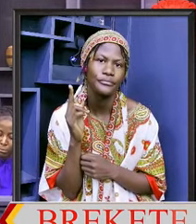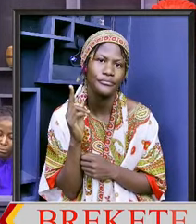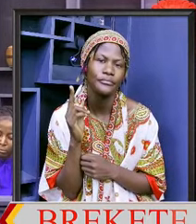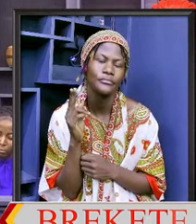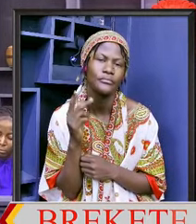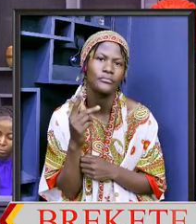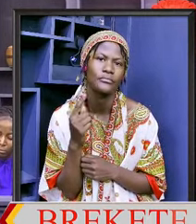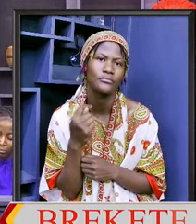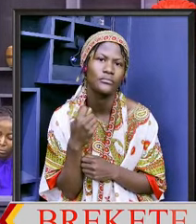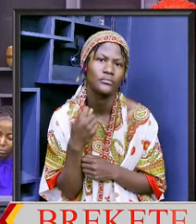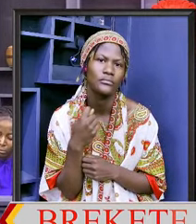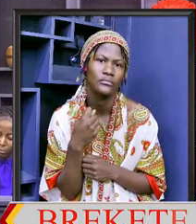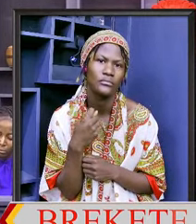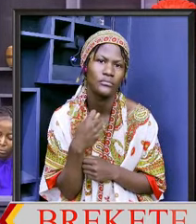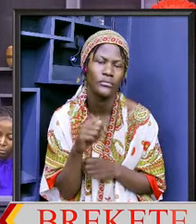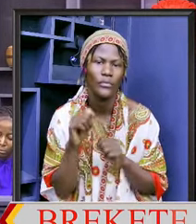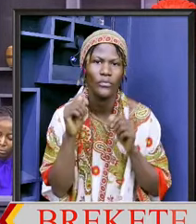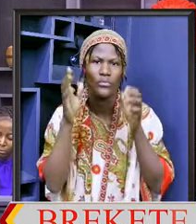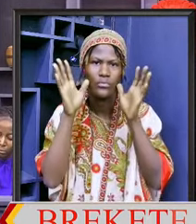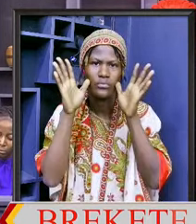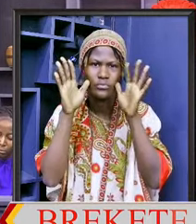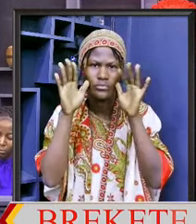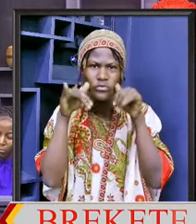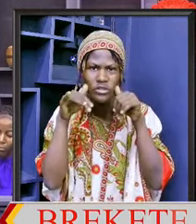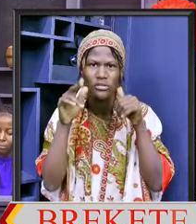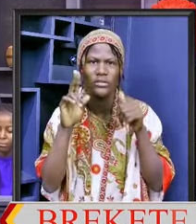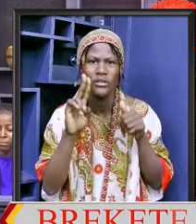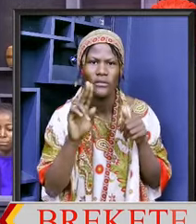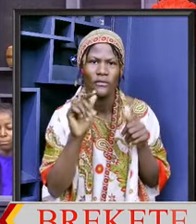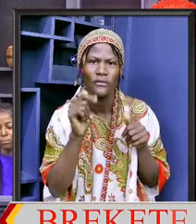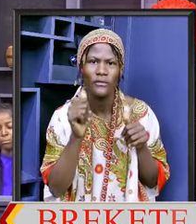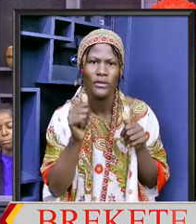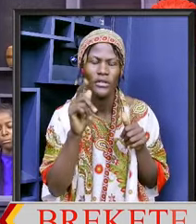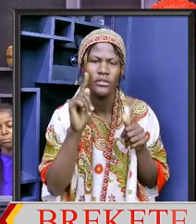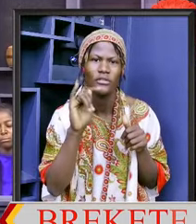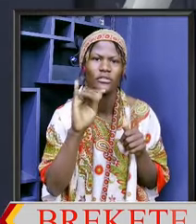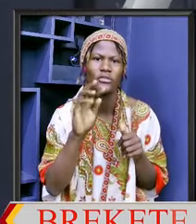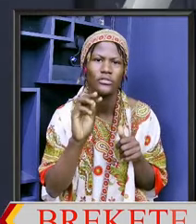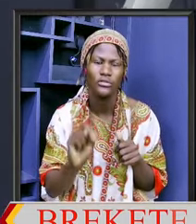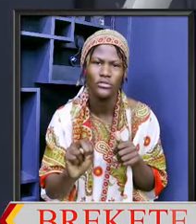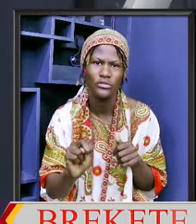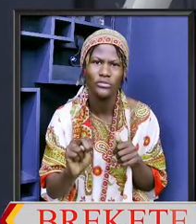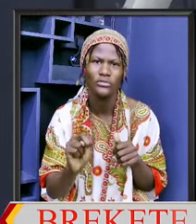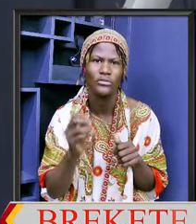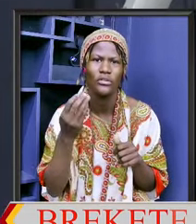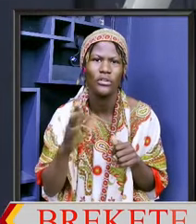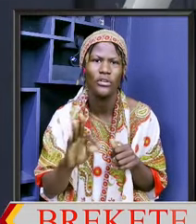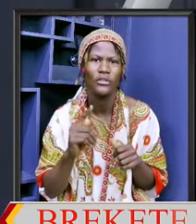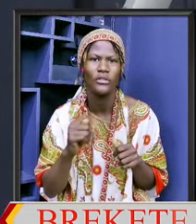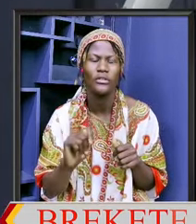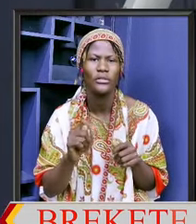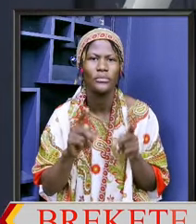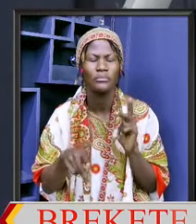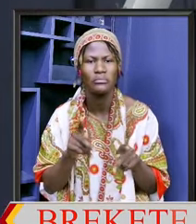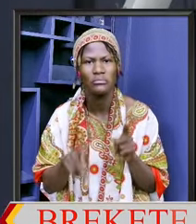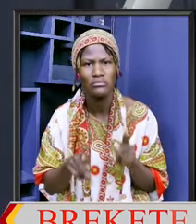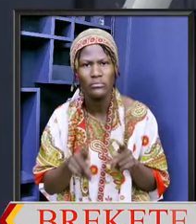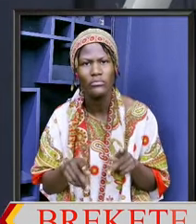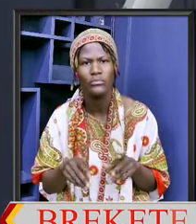The Muslim version of those people, then they collect hot from the Muslim